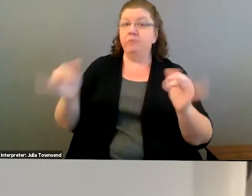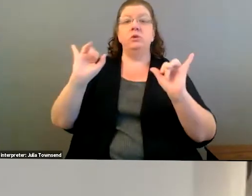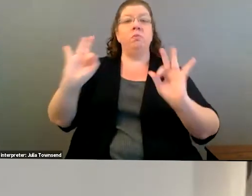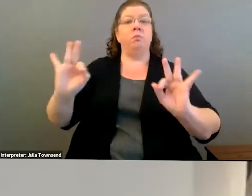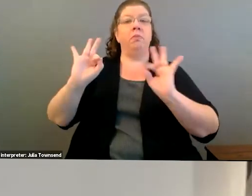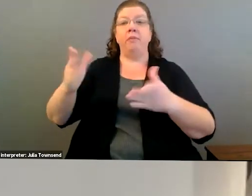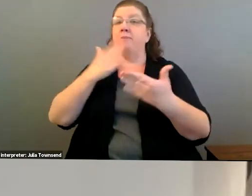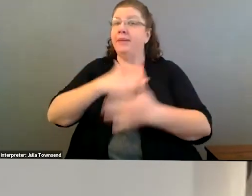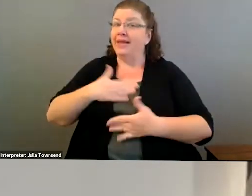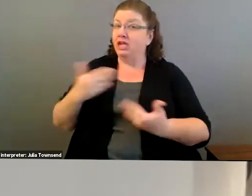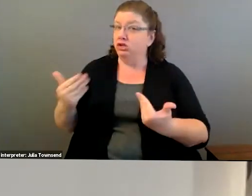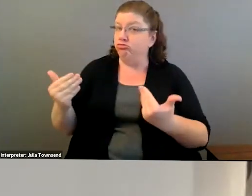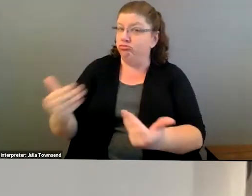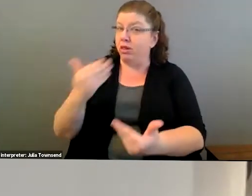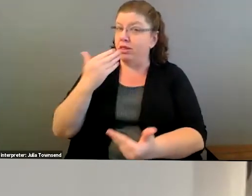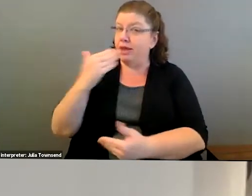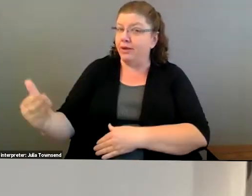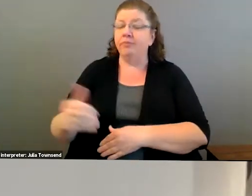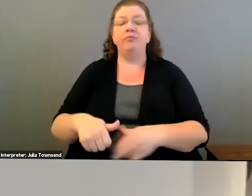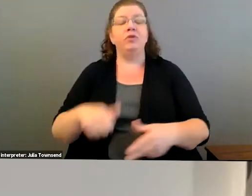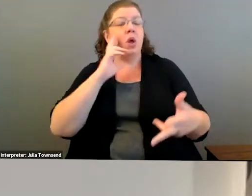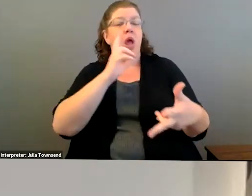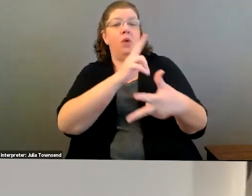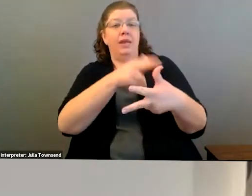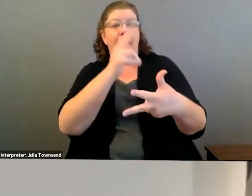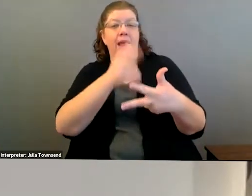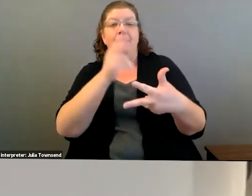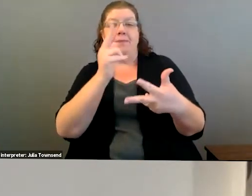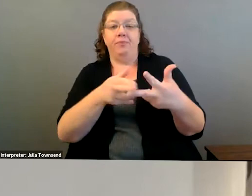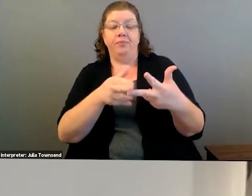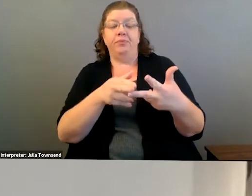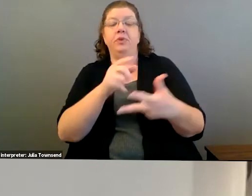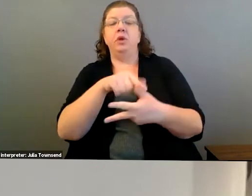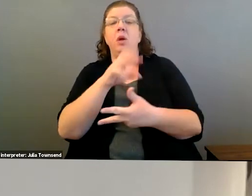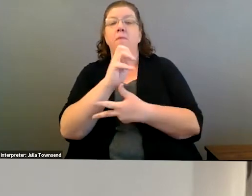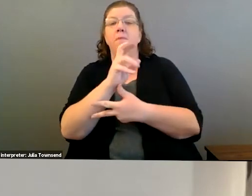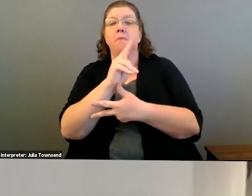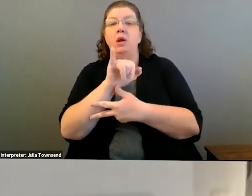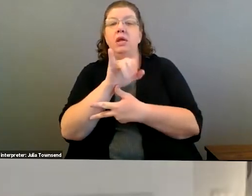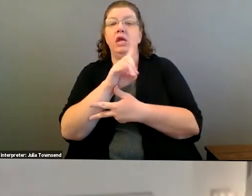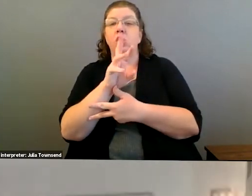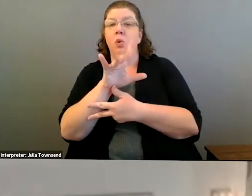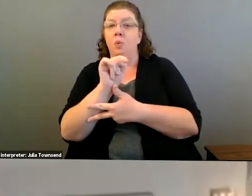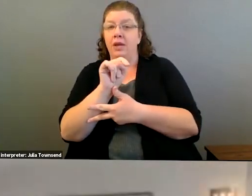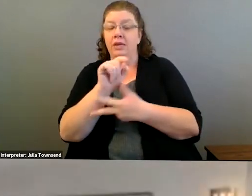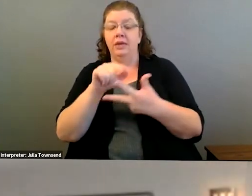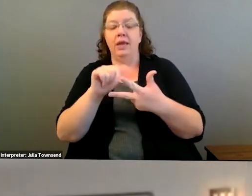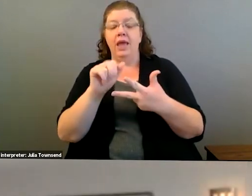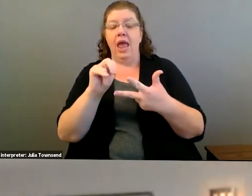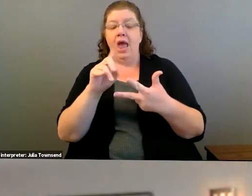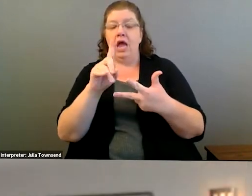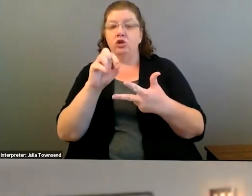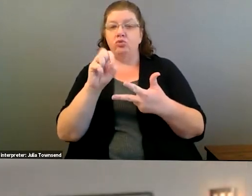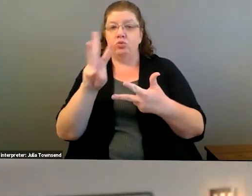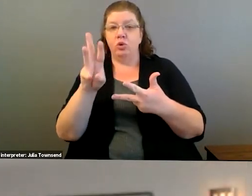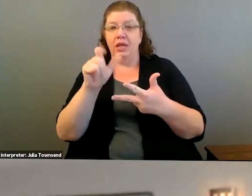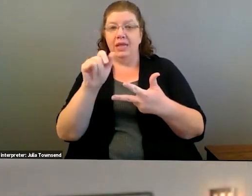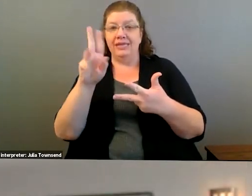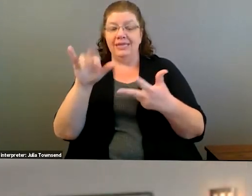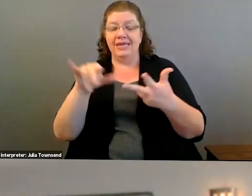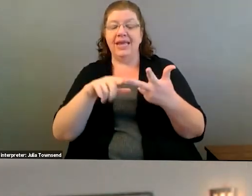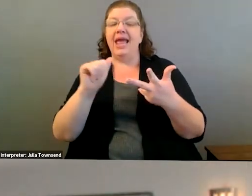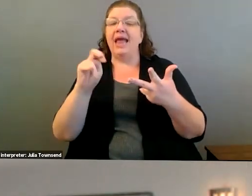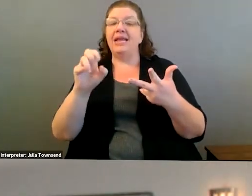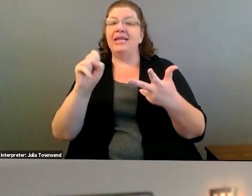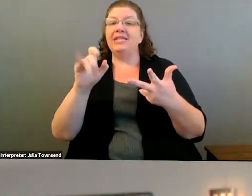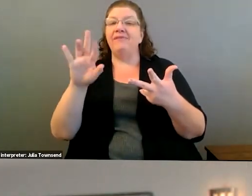please. Thanks. So I'll go ahead and name the 3. It is Moni Duet, Andrew Lindsay, and Ana Cepeda.